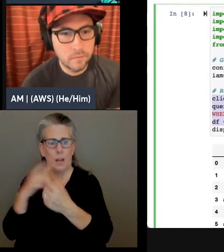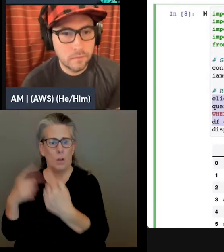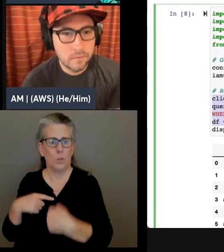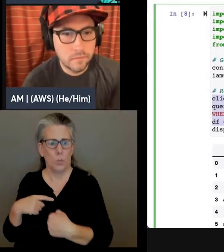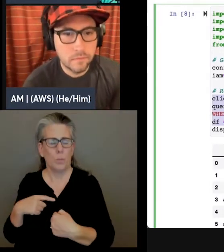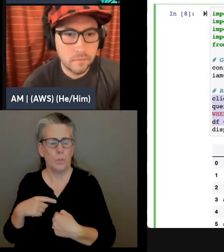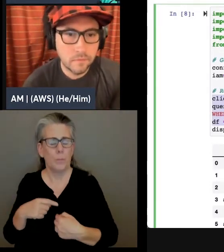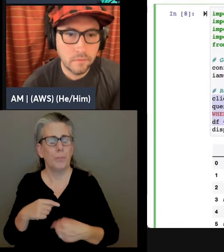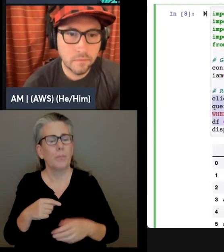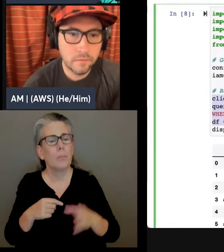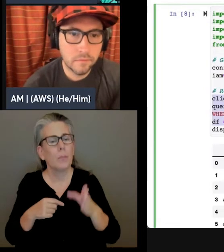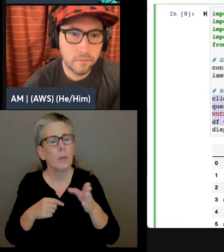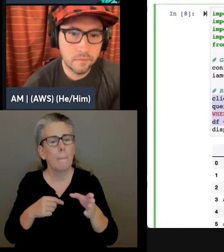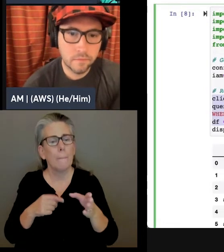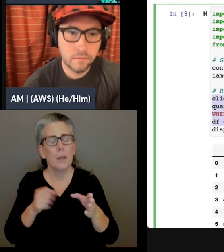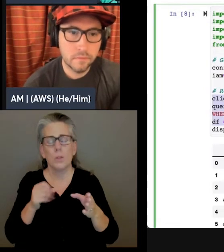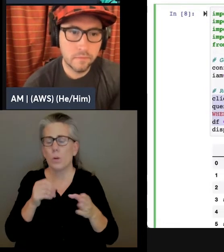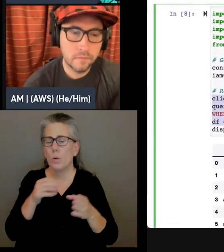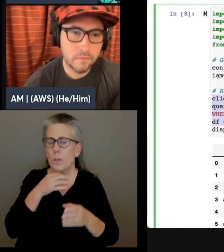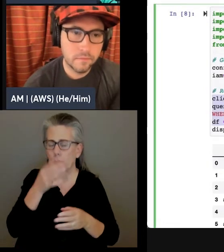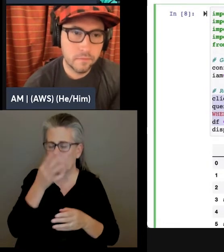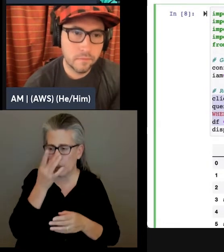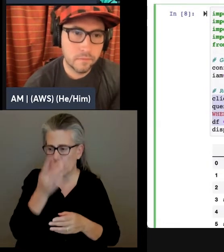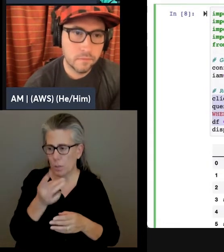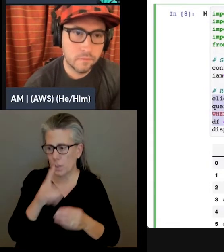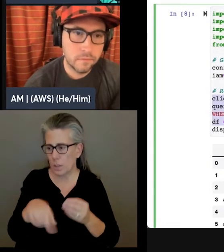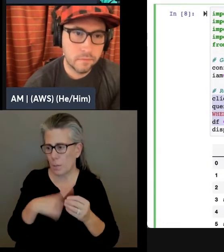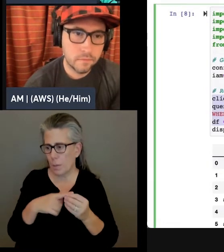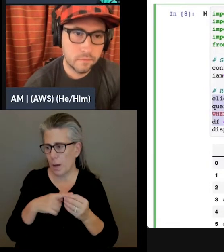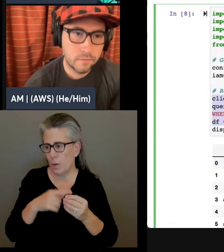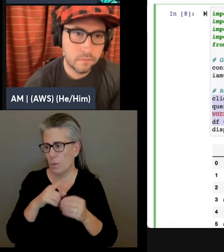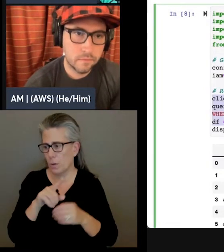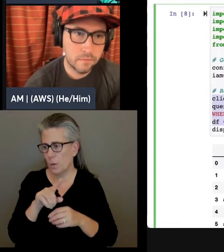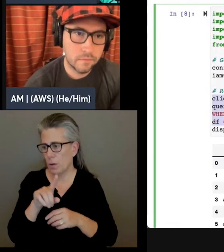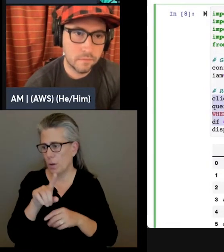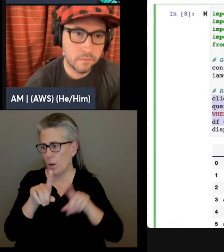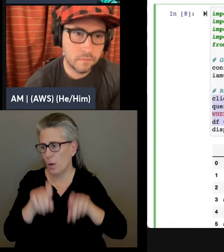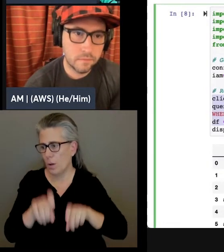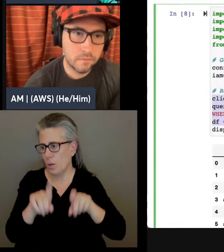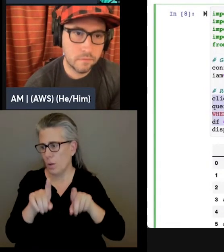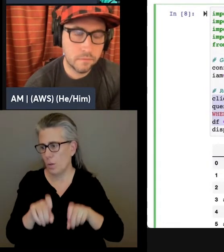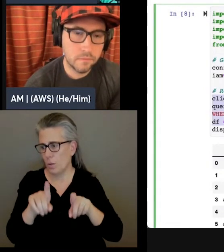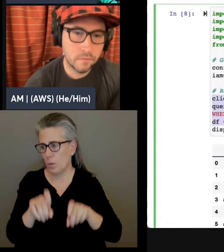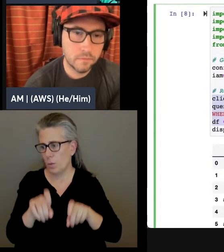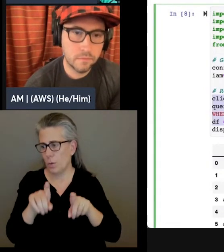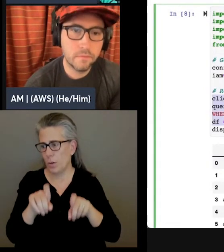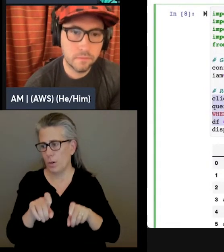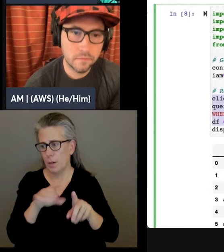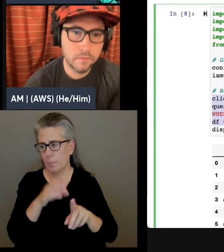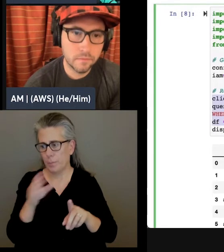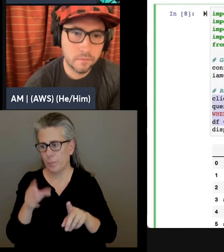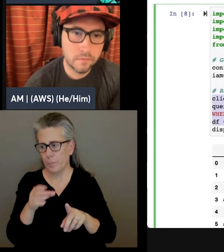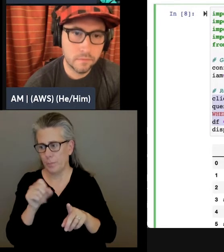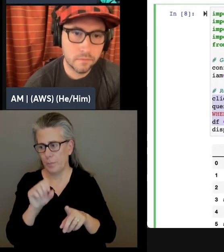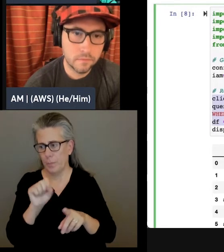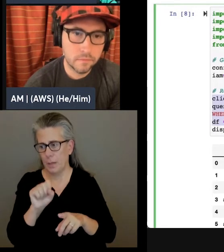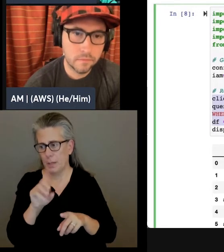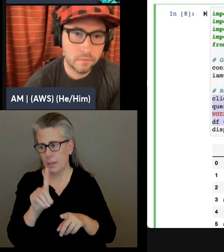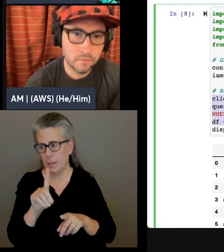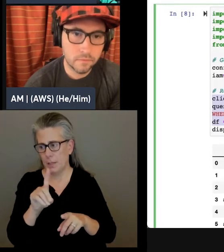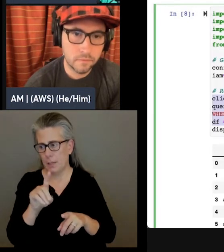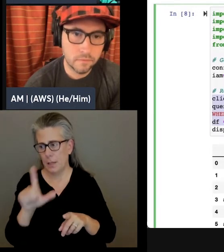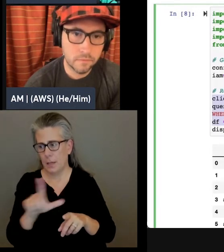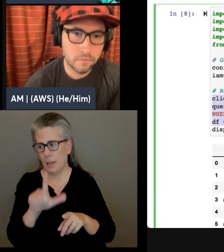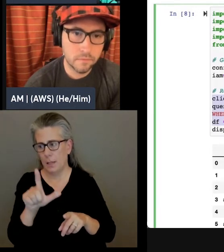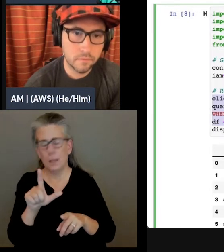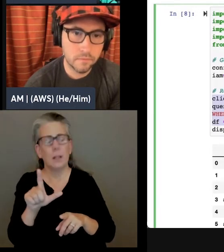like I haven't touched databases very much, but when I have, it's been like using SQL queries. So like this looks a little bit different than